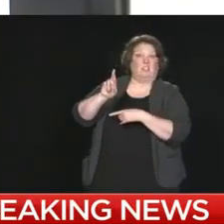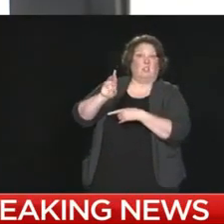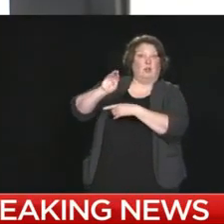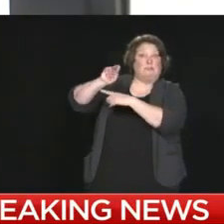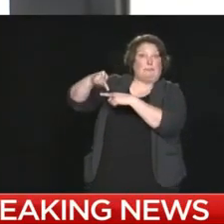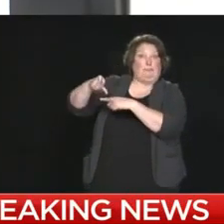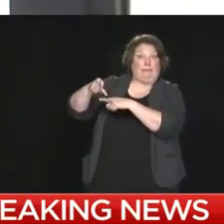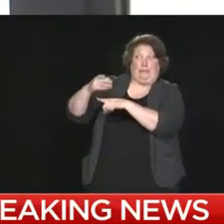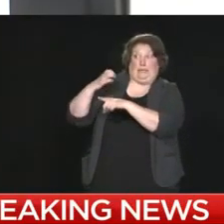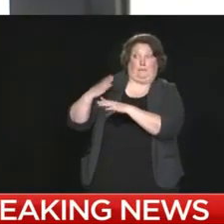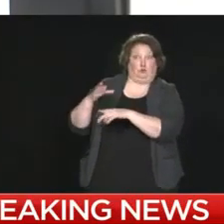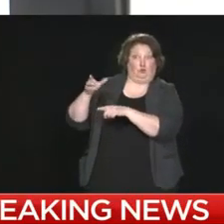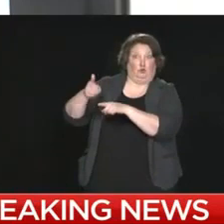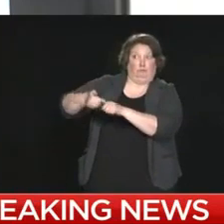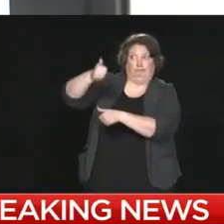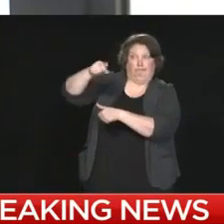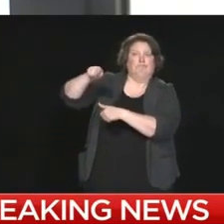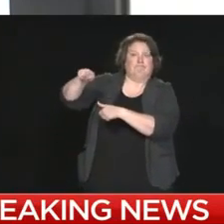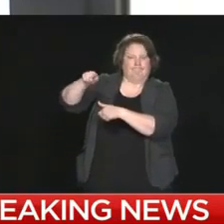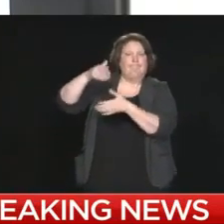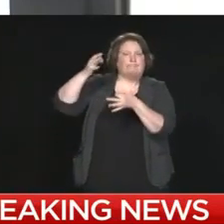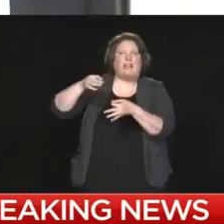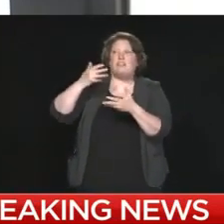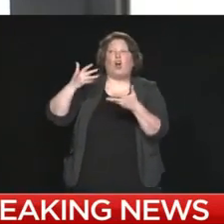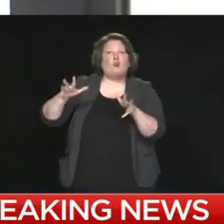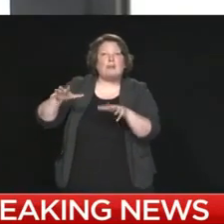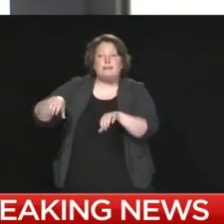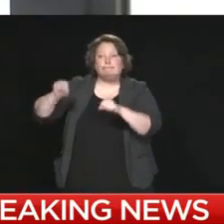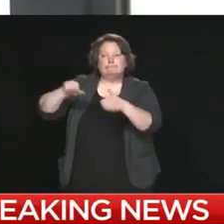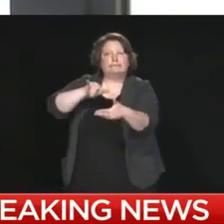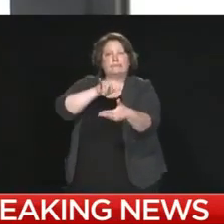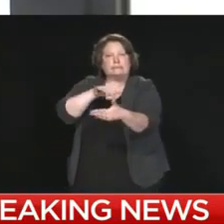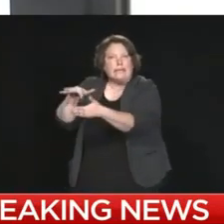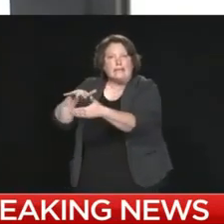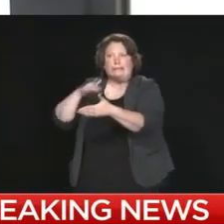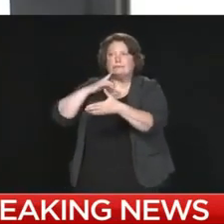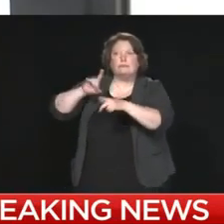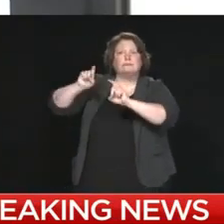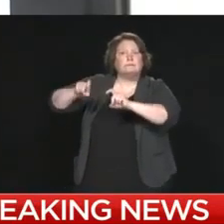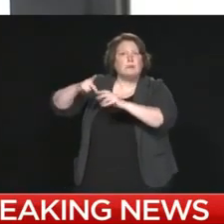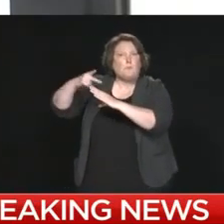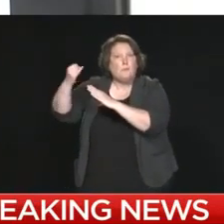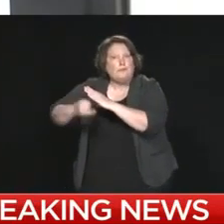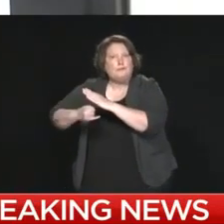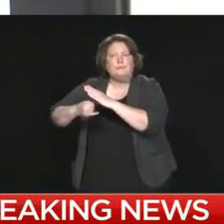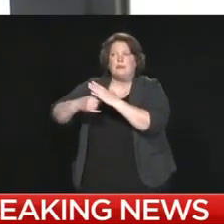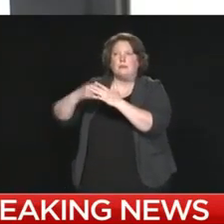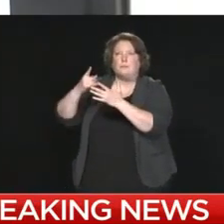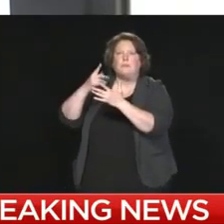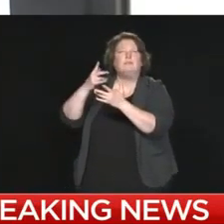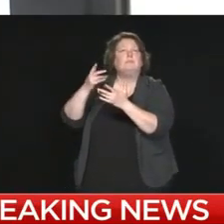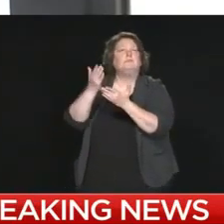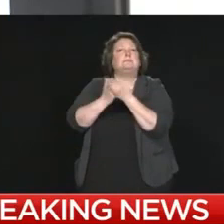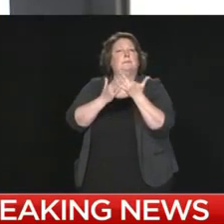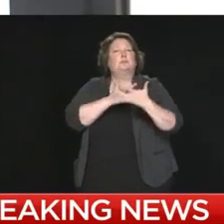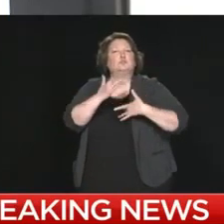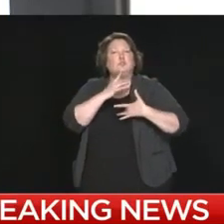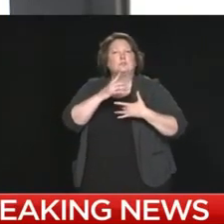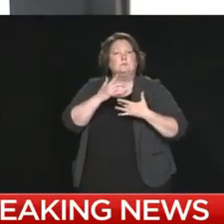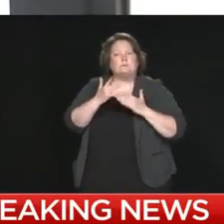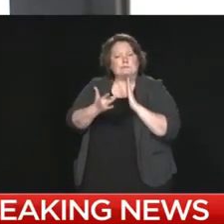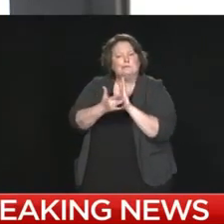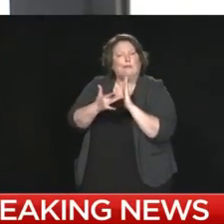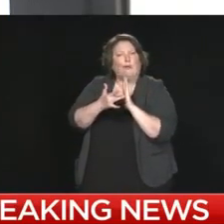been studies and there had been pilot projects. There were concerns around the technology. There were concerns